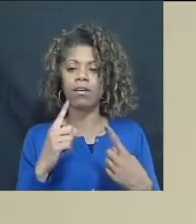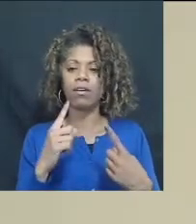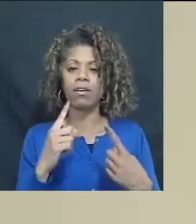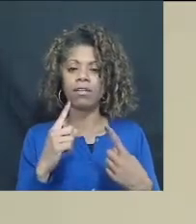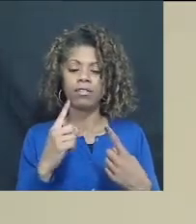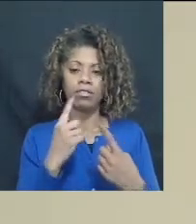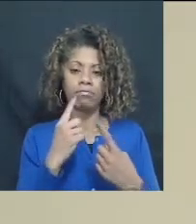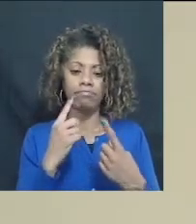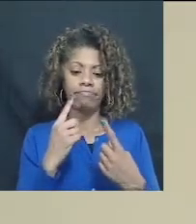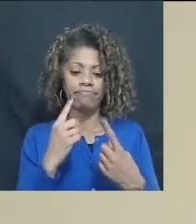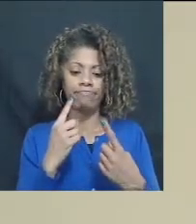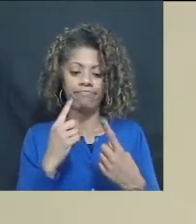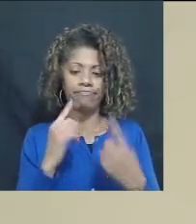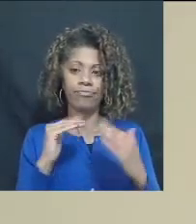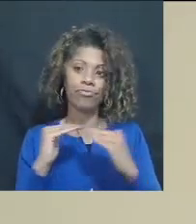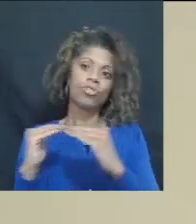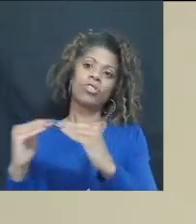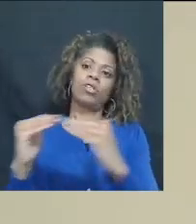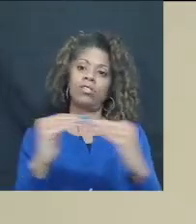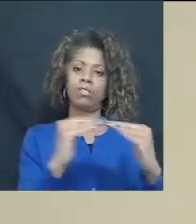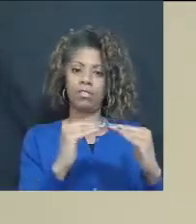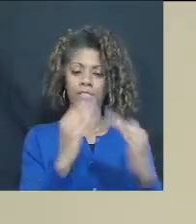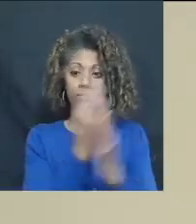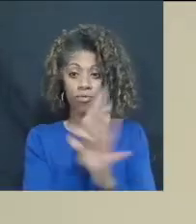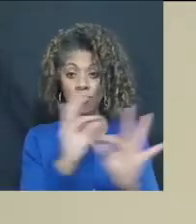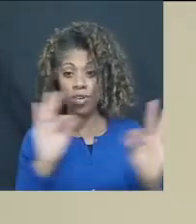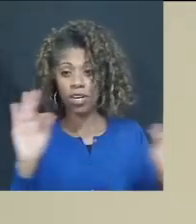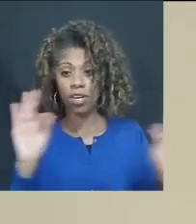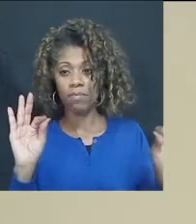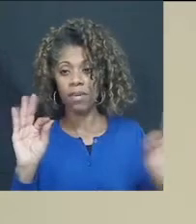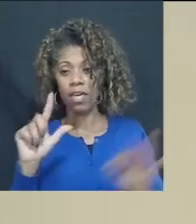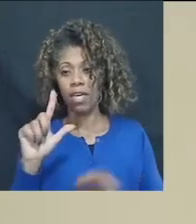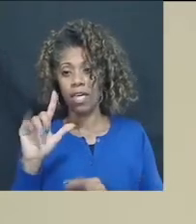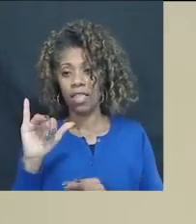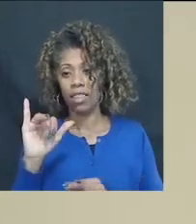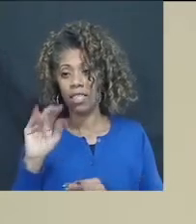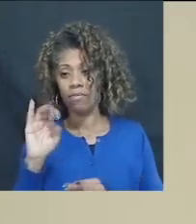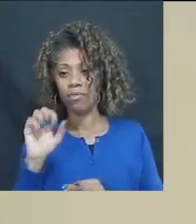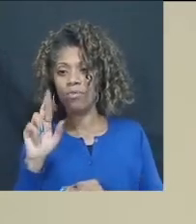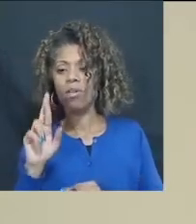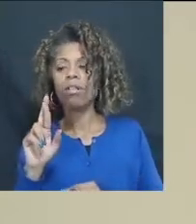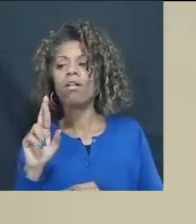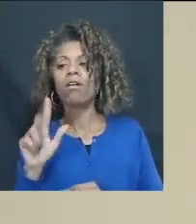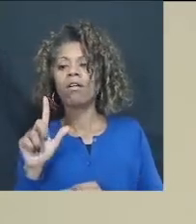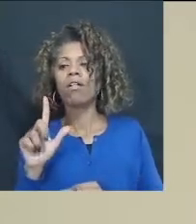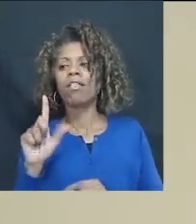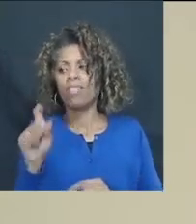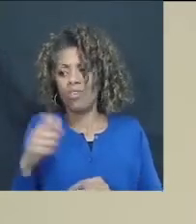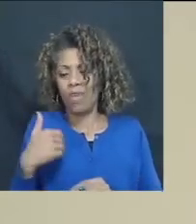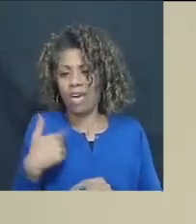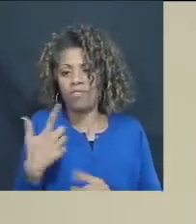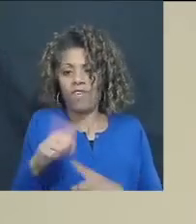that begins with valuing all members of the human family, having that be a practice and a habit.